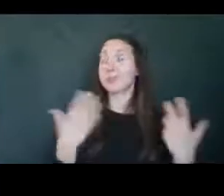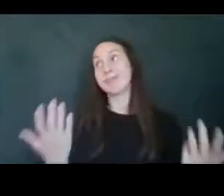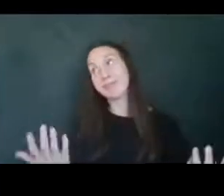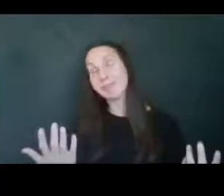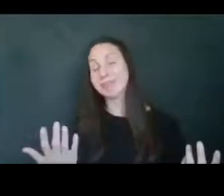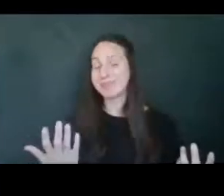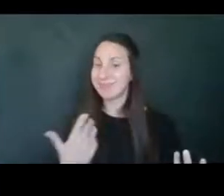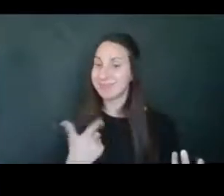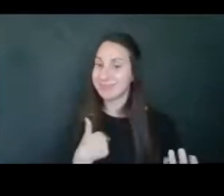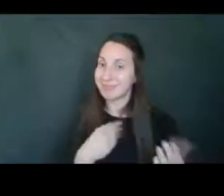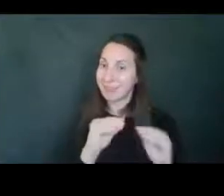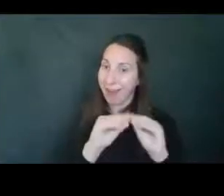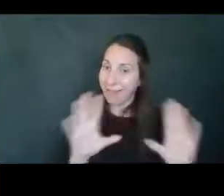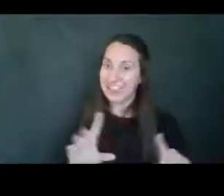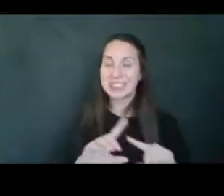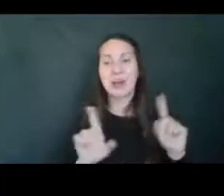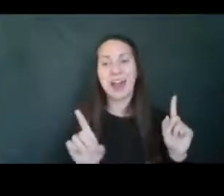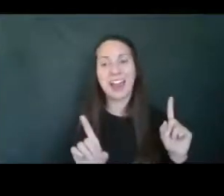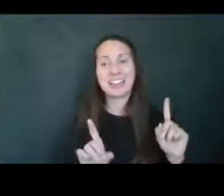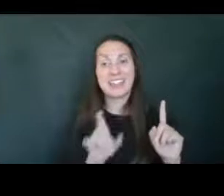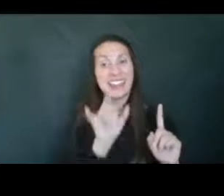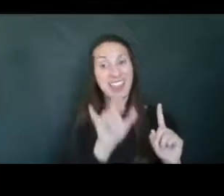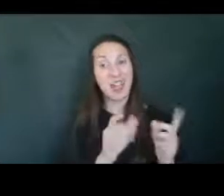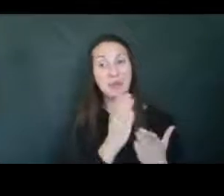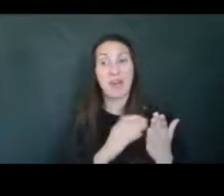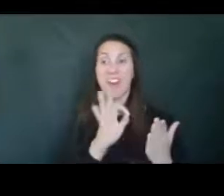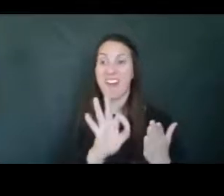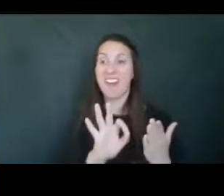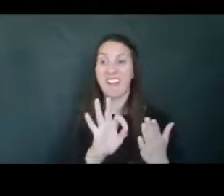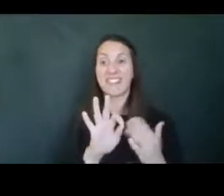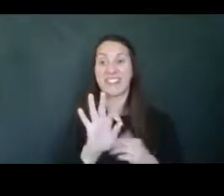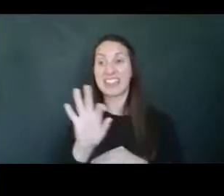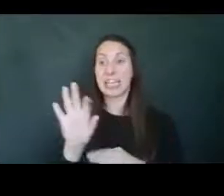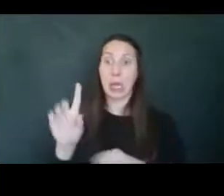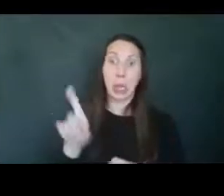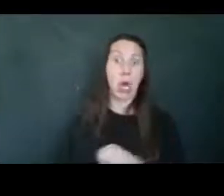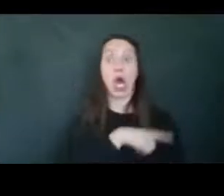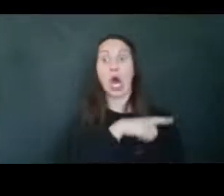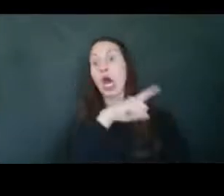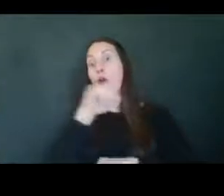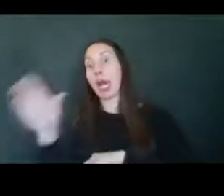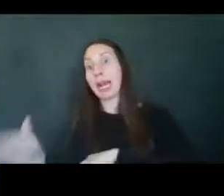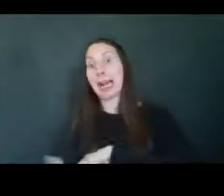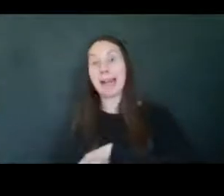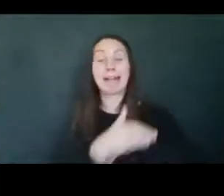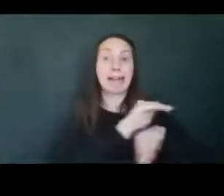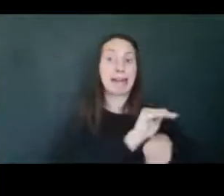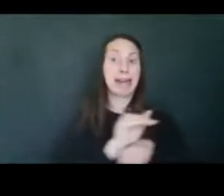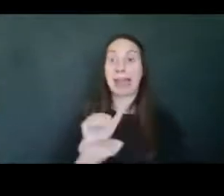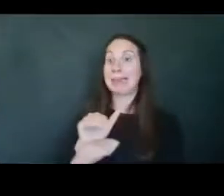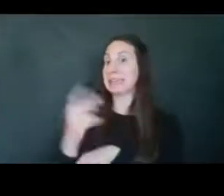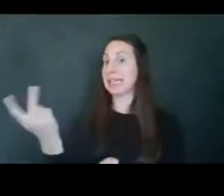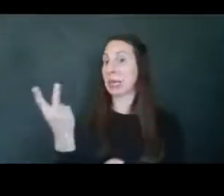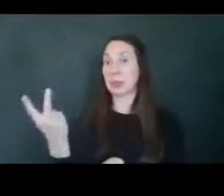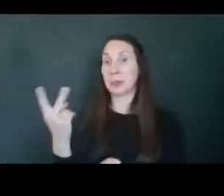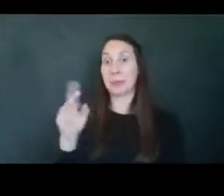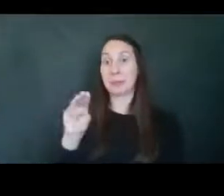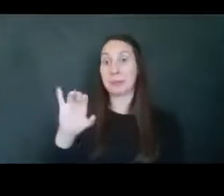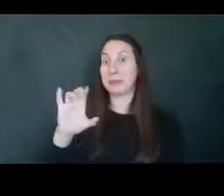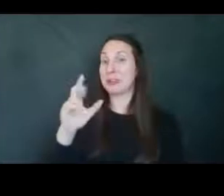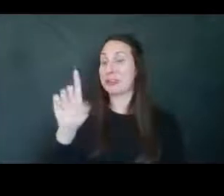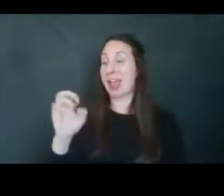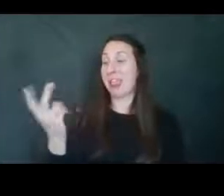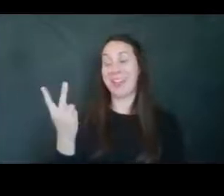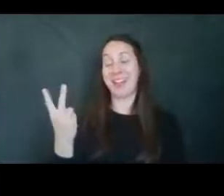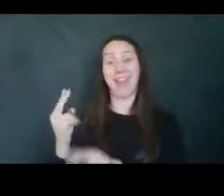except that was part of the long nights Michelle and I spent together figuring this out. And then again, just dealing with the impact